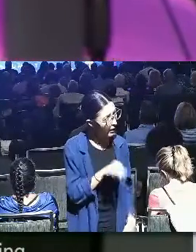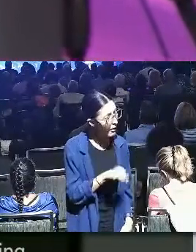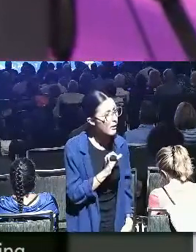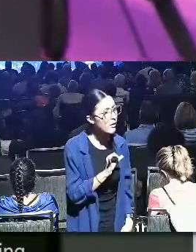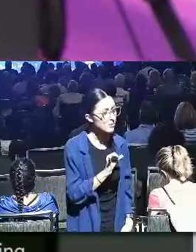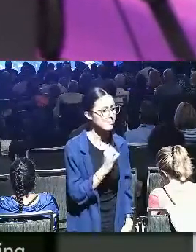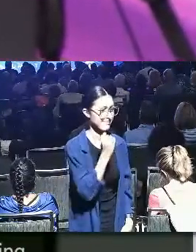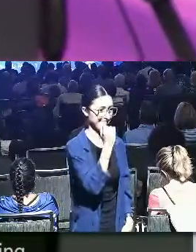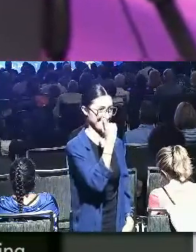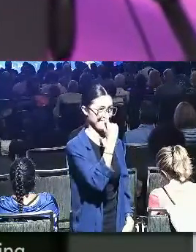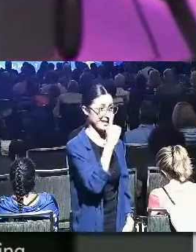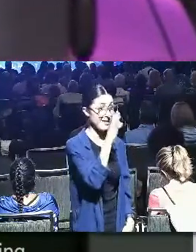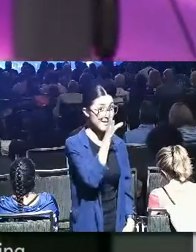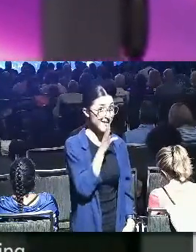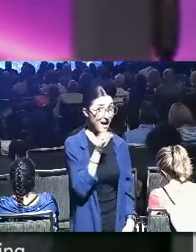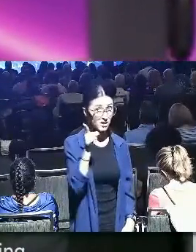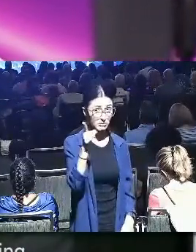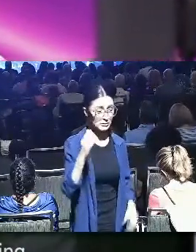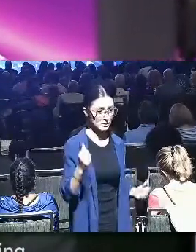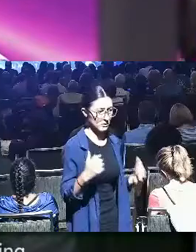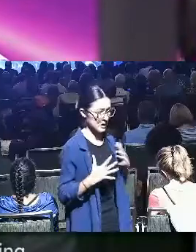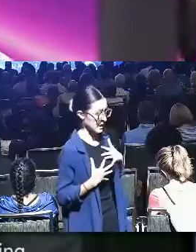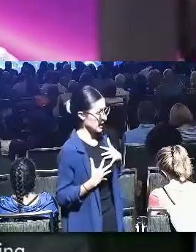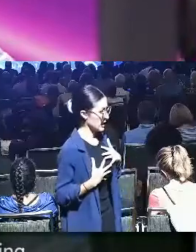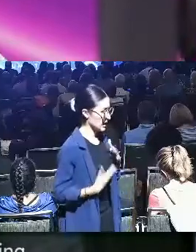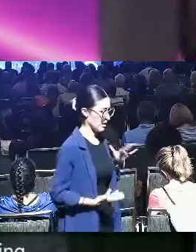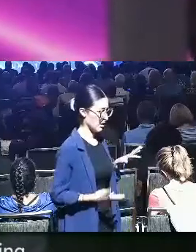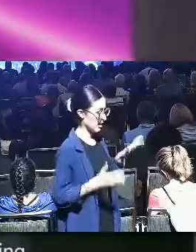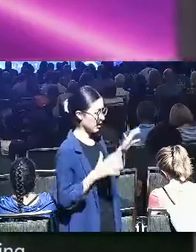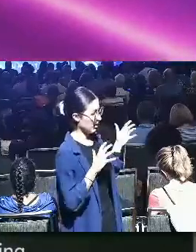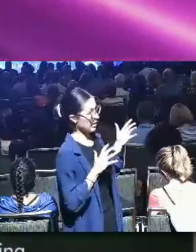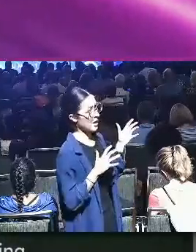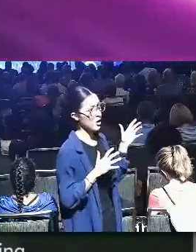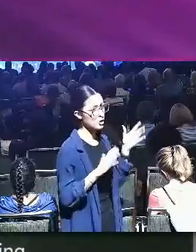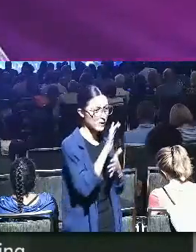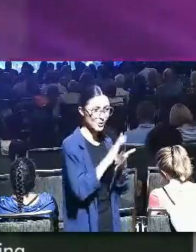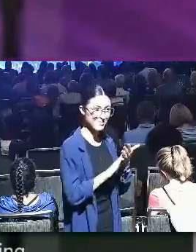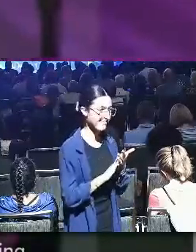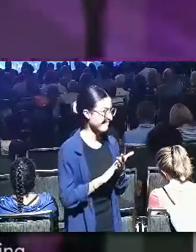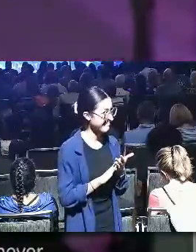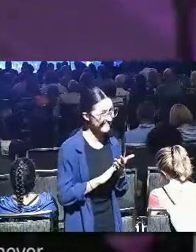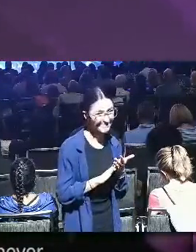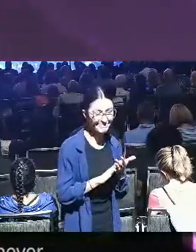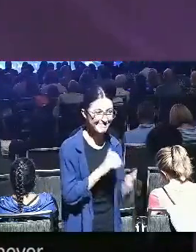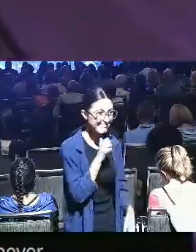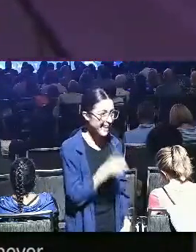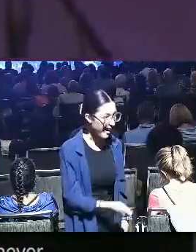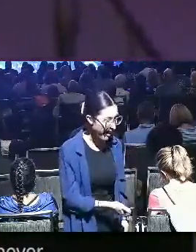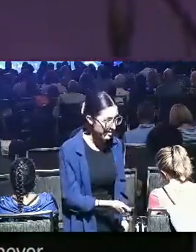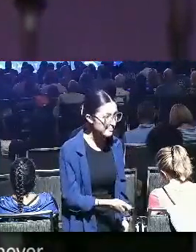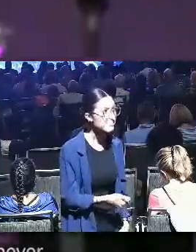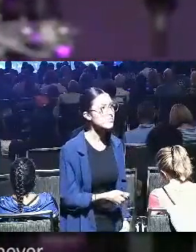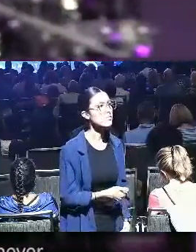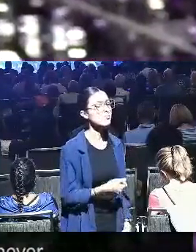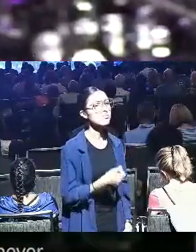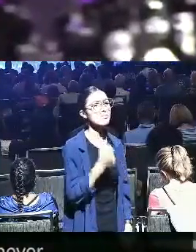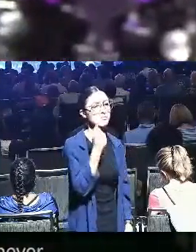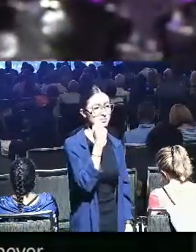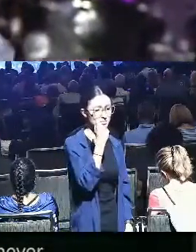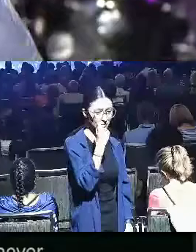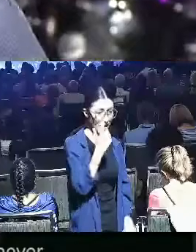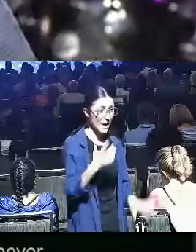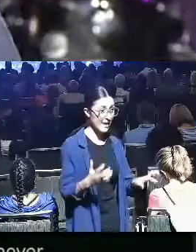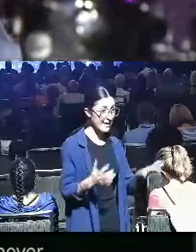intimidated by chaos and confusion. God is never bothered by chaos and confusion. Go do a Bible study on chaos